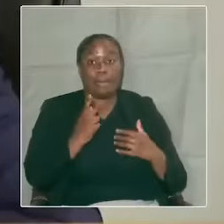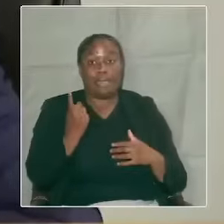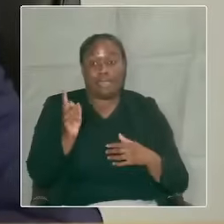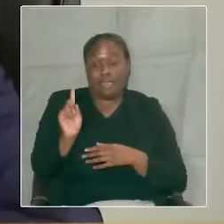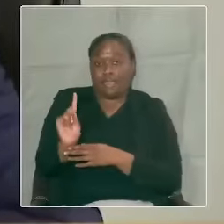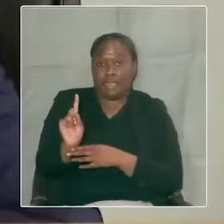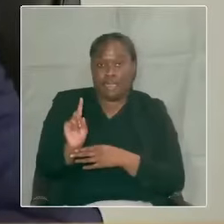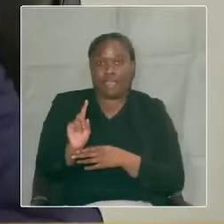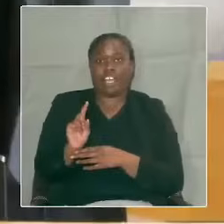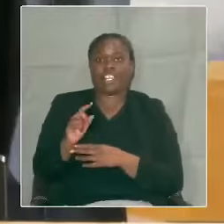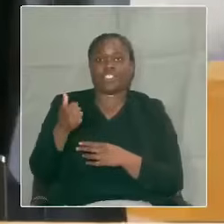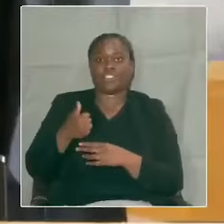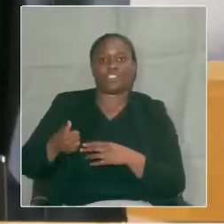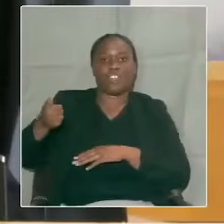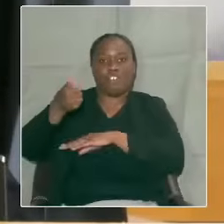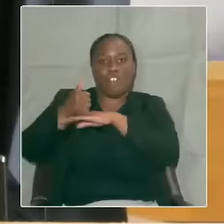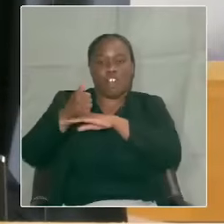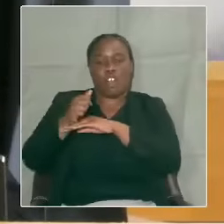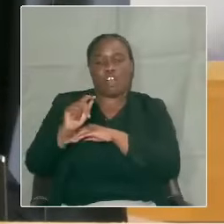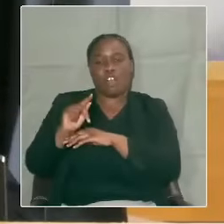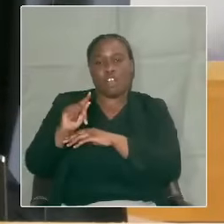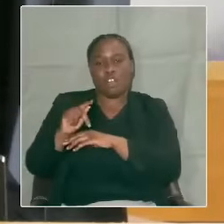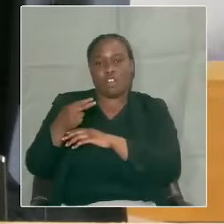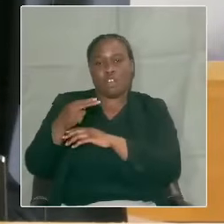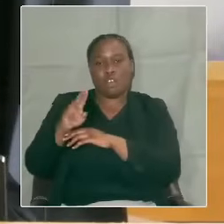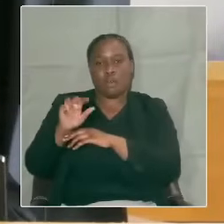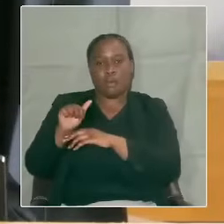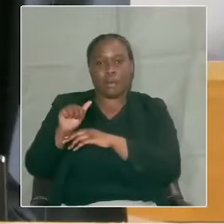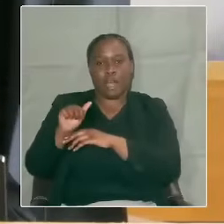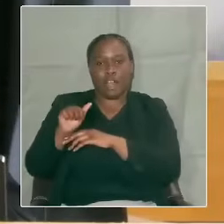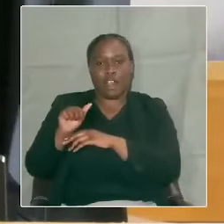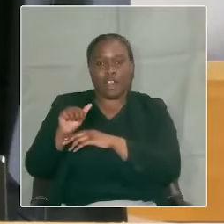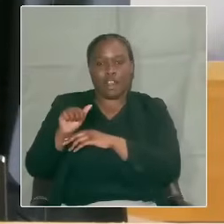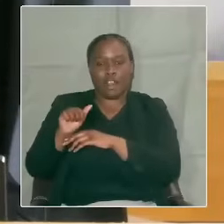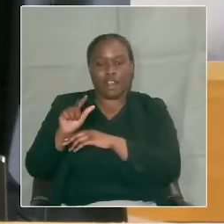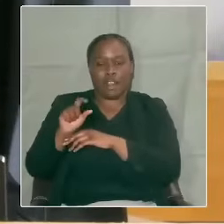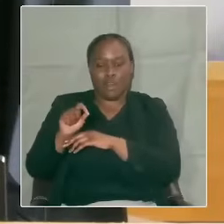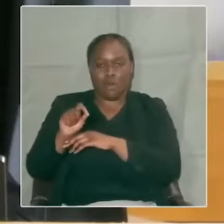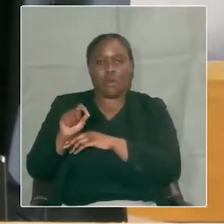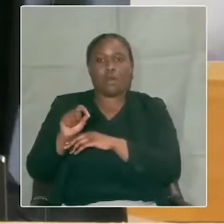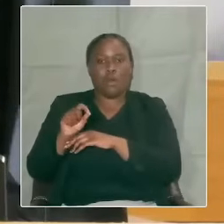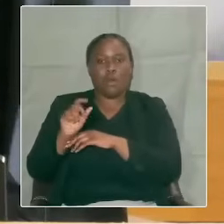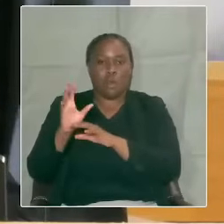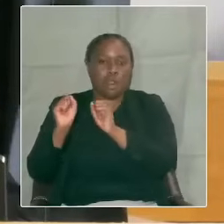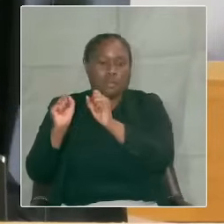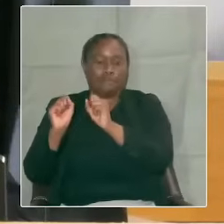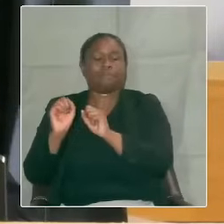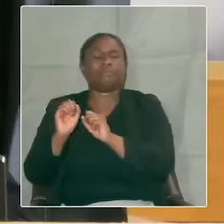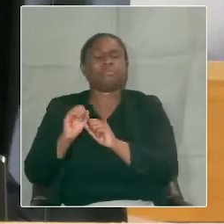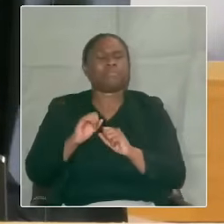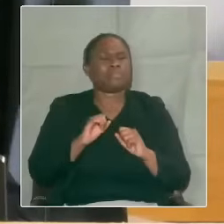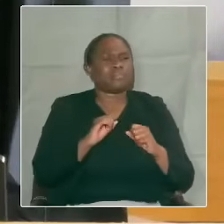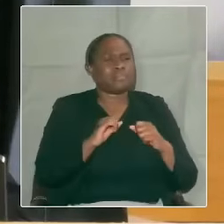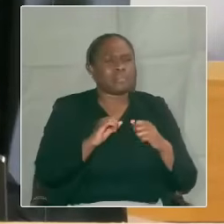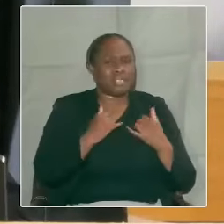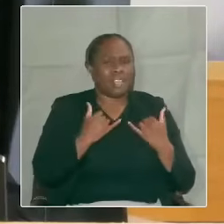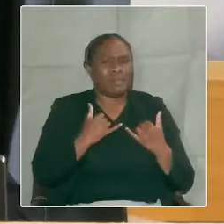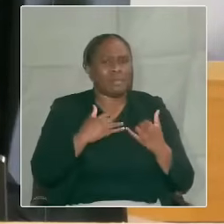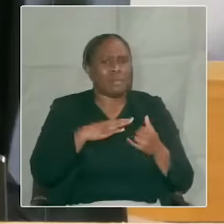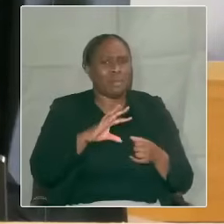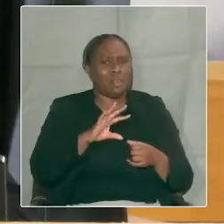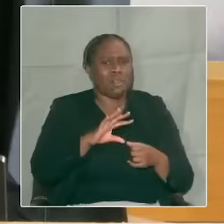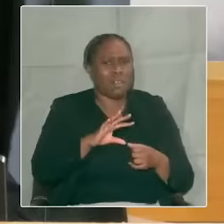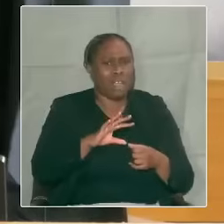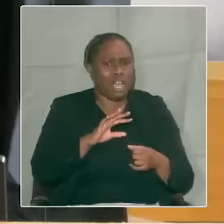will indicate if that's the intention. Yes. But it's a slightly different angle and a follow-up on the